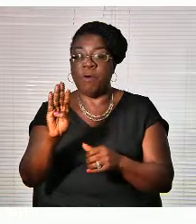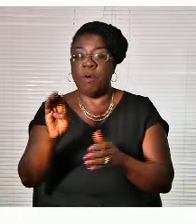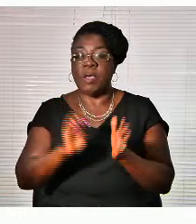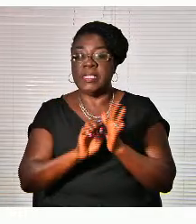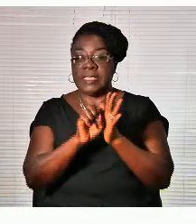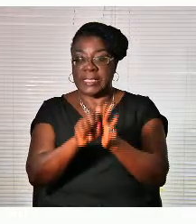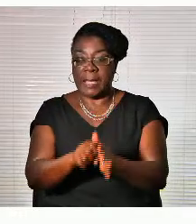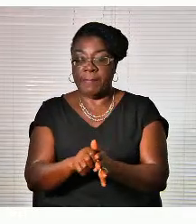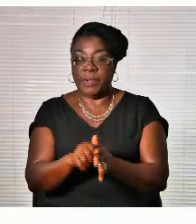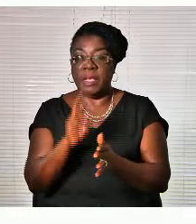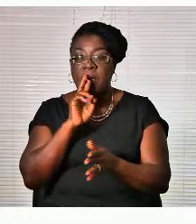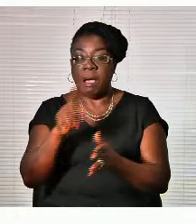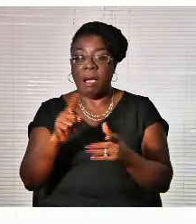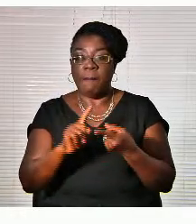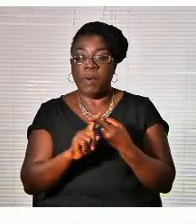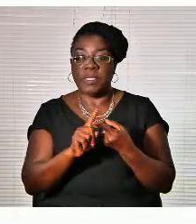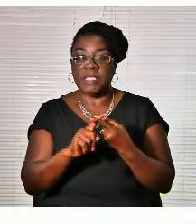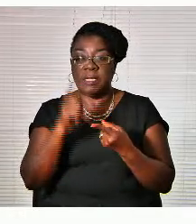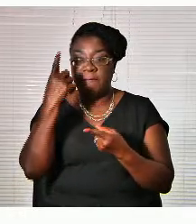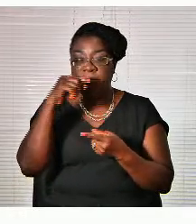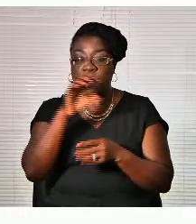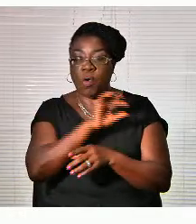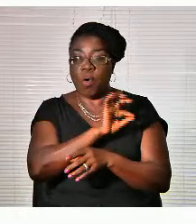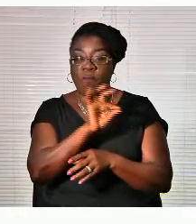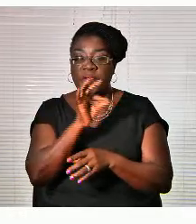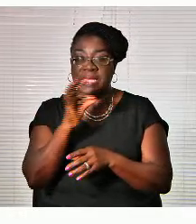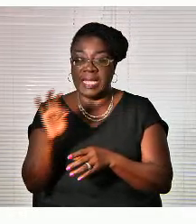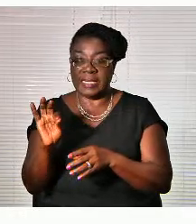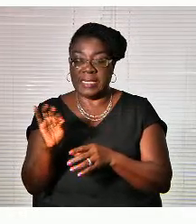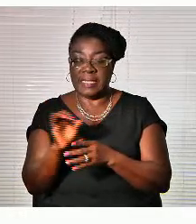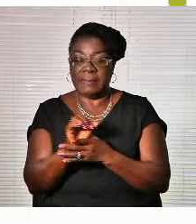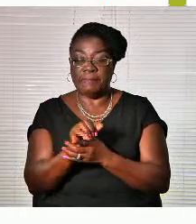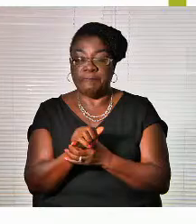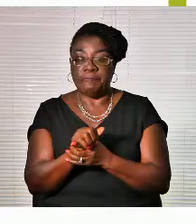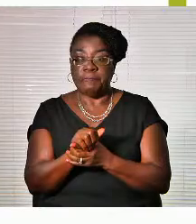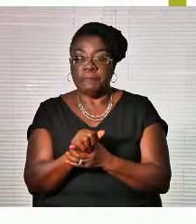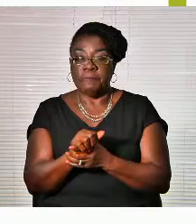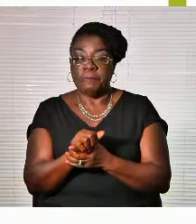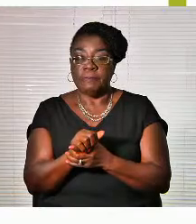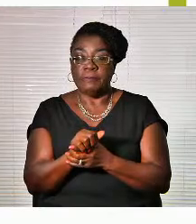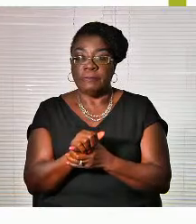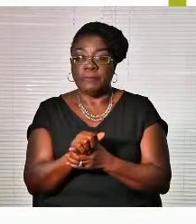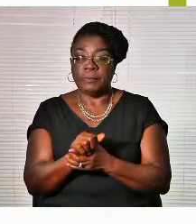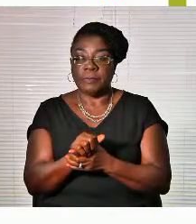are positive for COVID-19. Next slide.